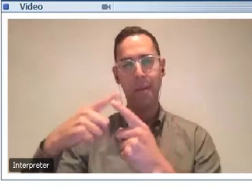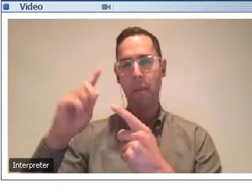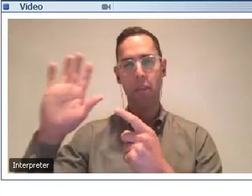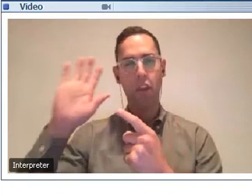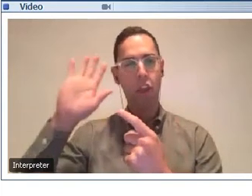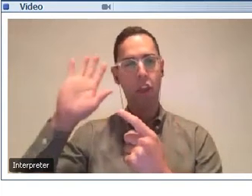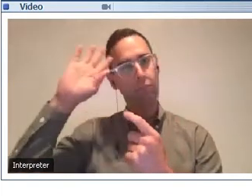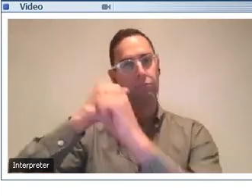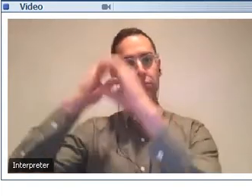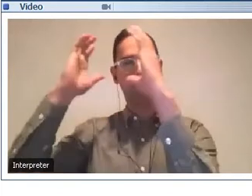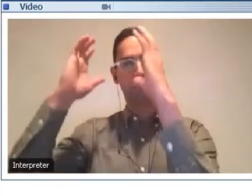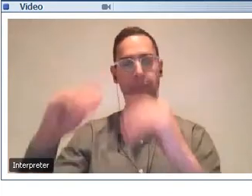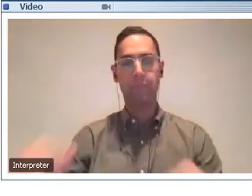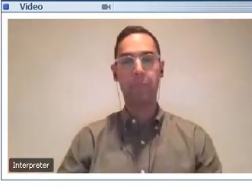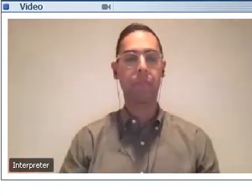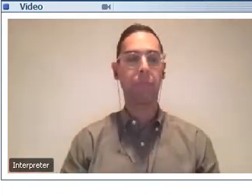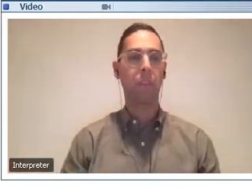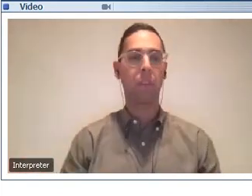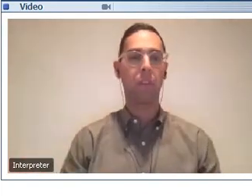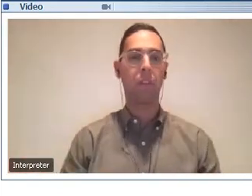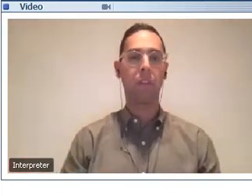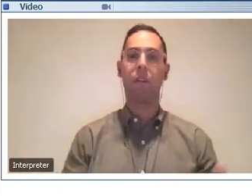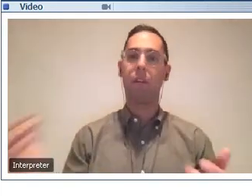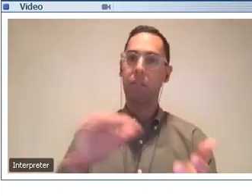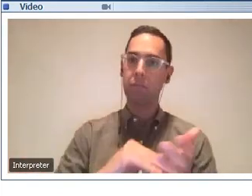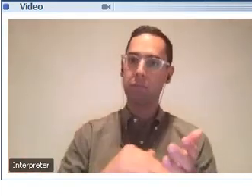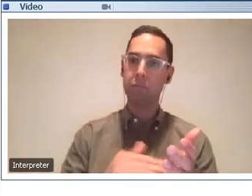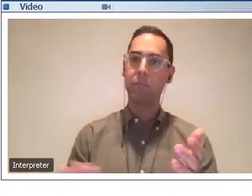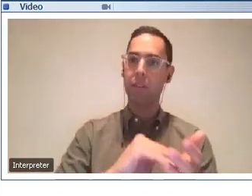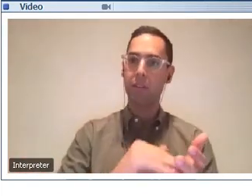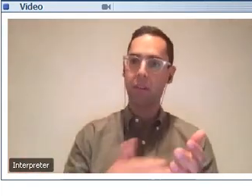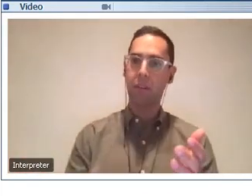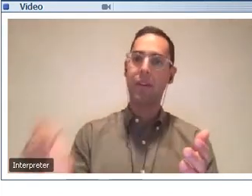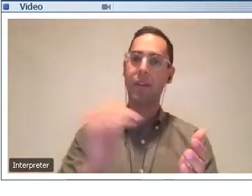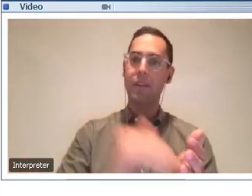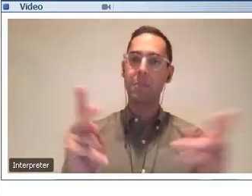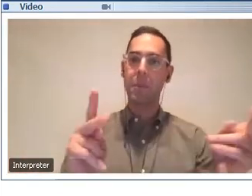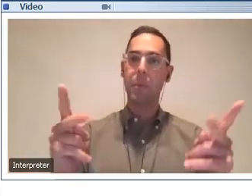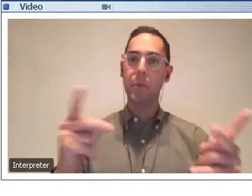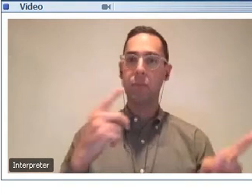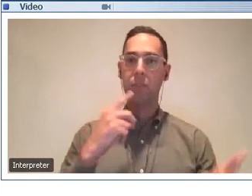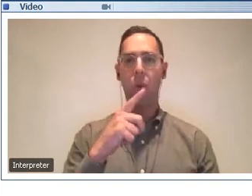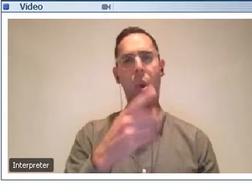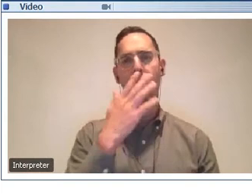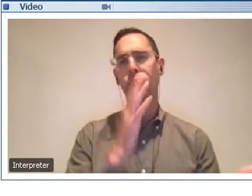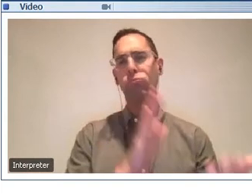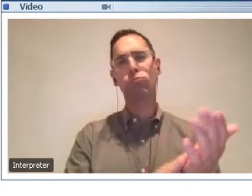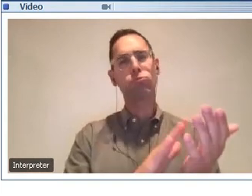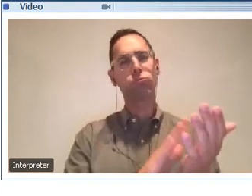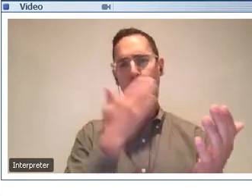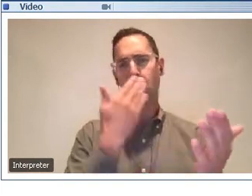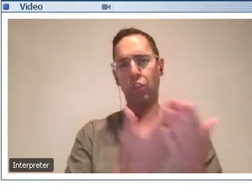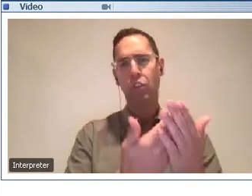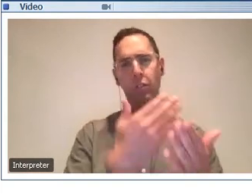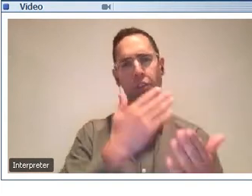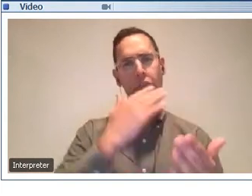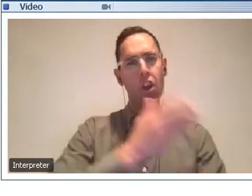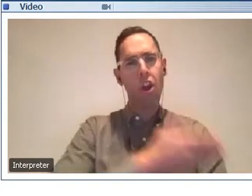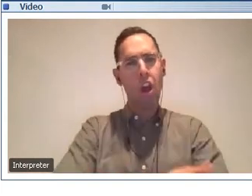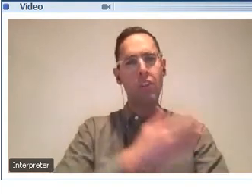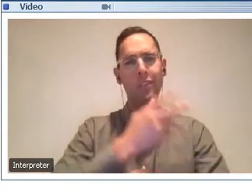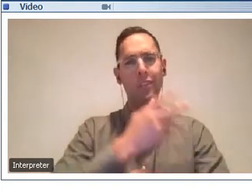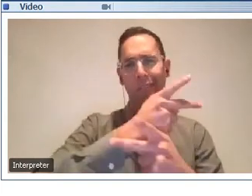entirely too much and told again and again that I was a quote unquote good daughter. And that rang so hollow for me because I wasn't